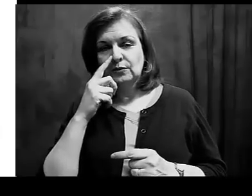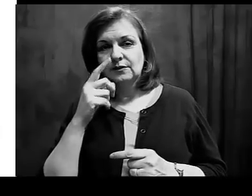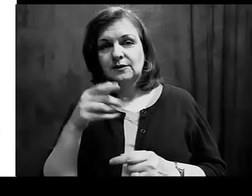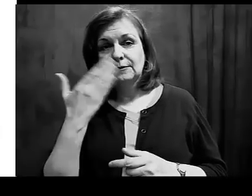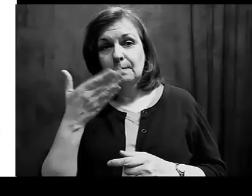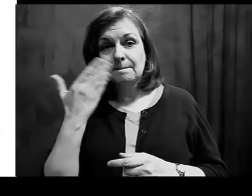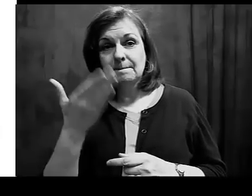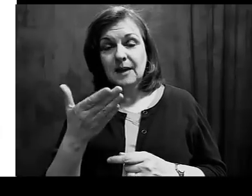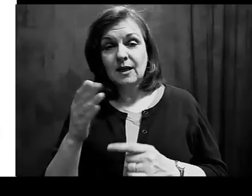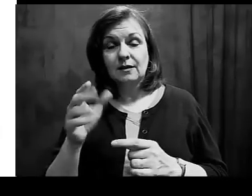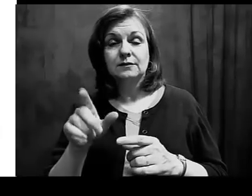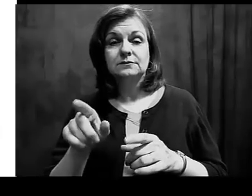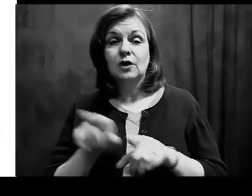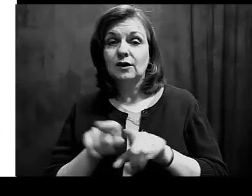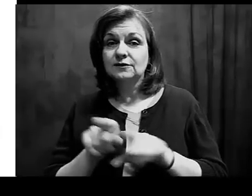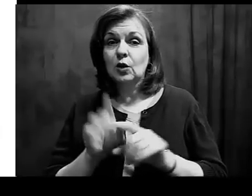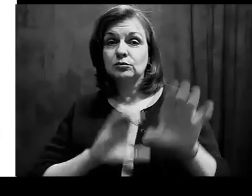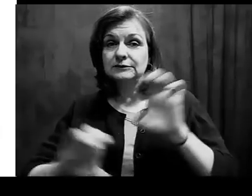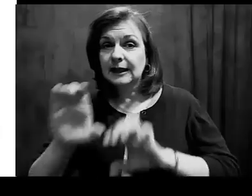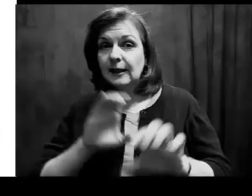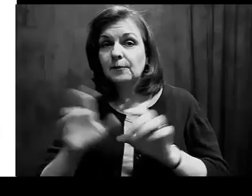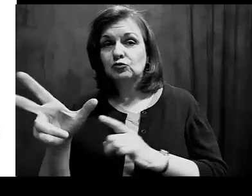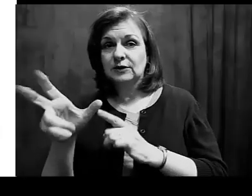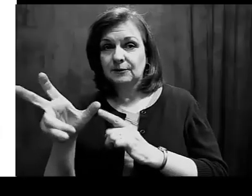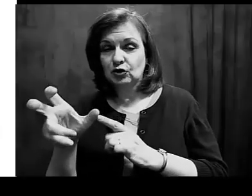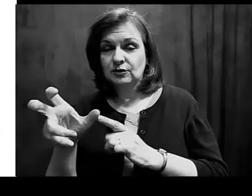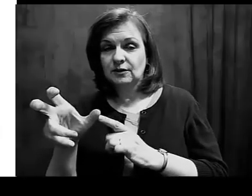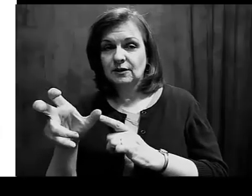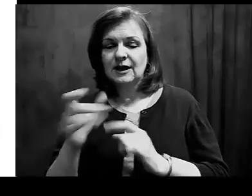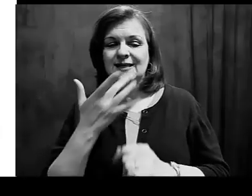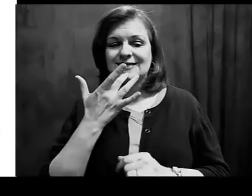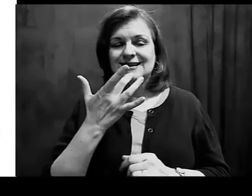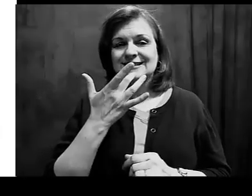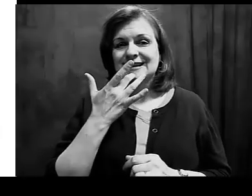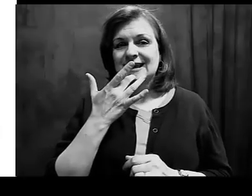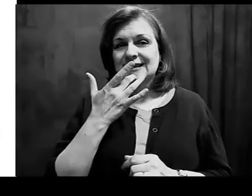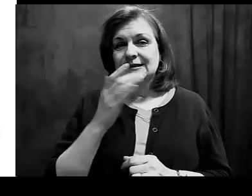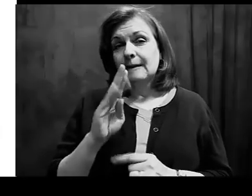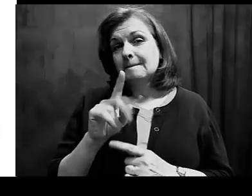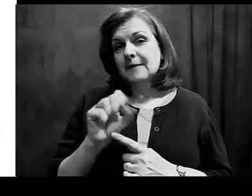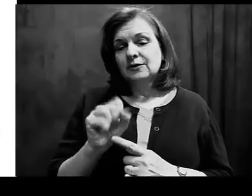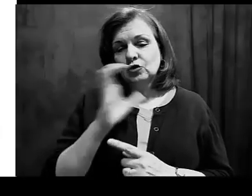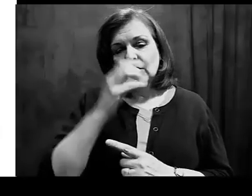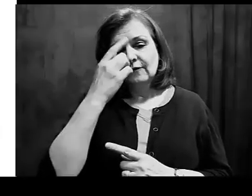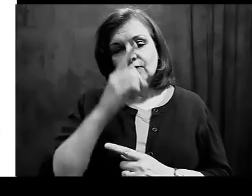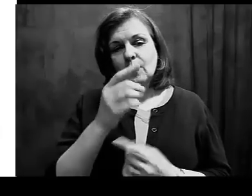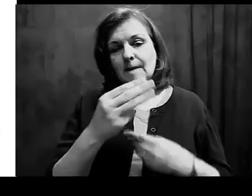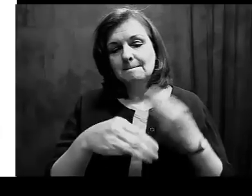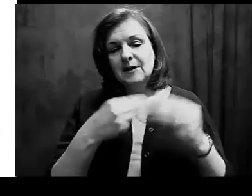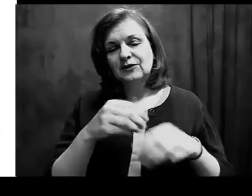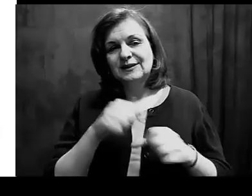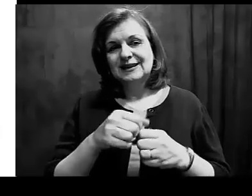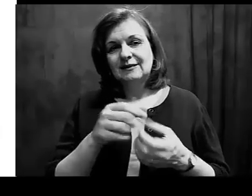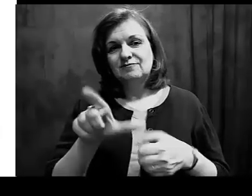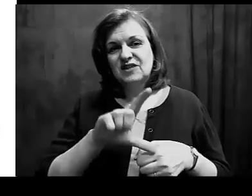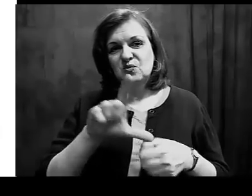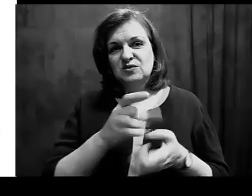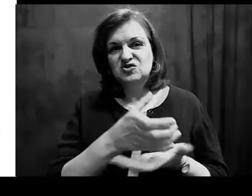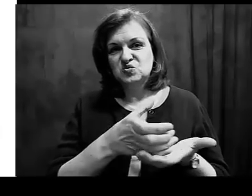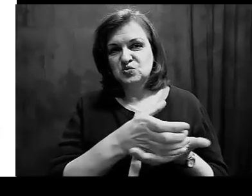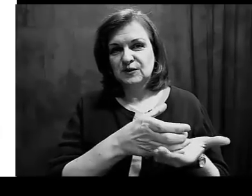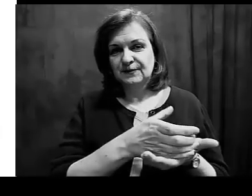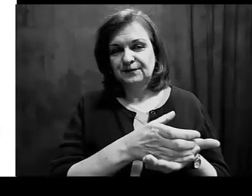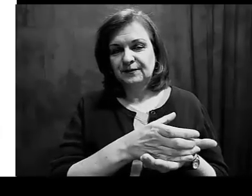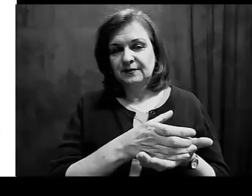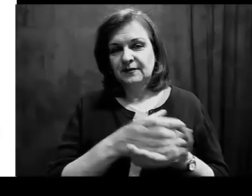nose. They're also chemoreceptors. The difference is your taste buds are looking for molecules in solution. Your nose is looking